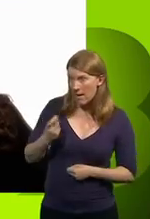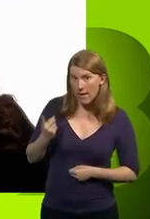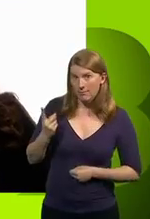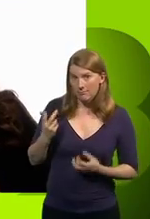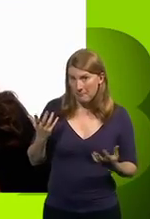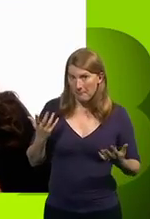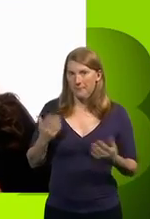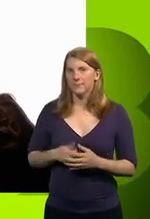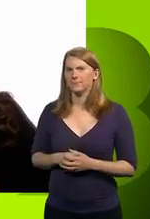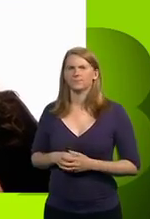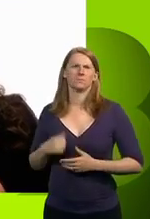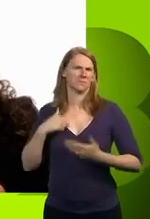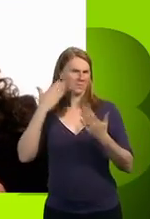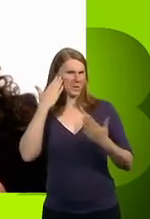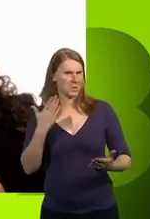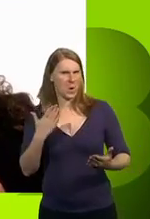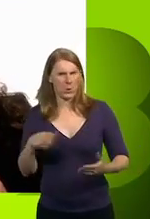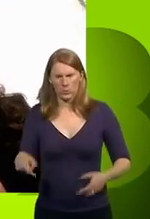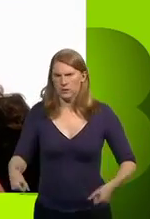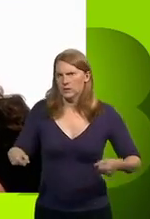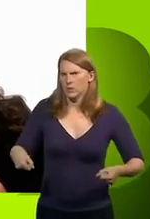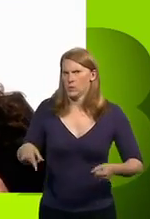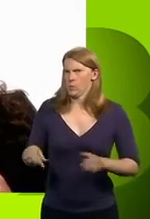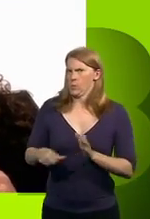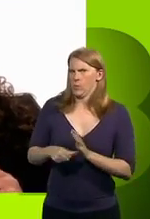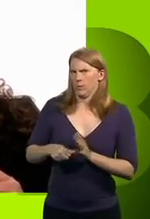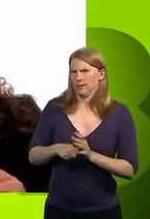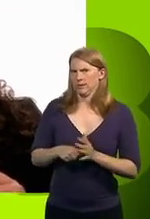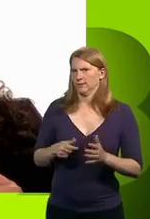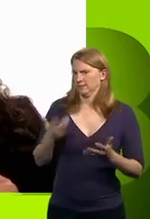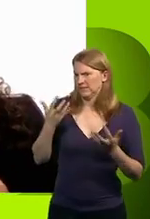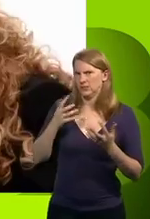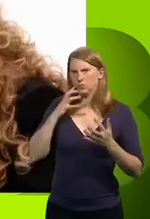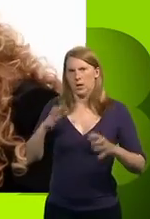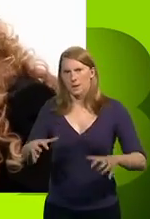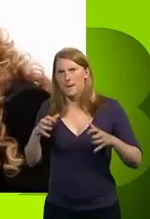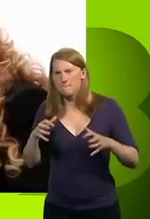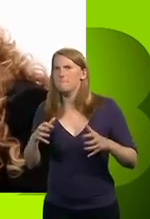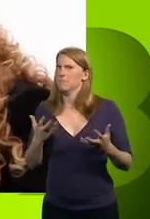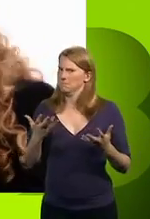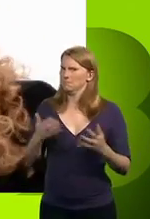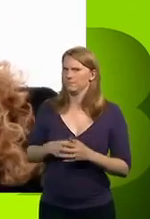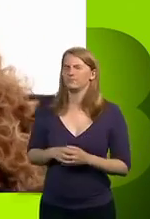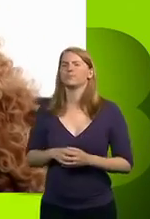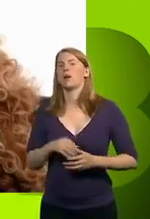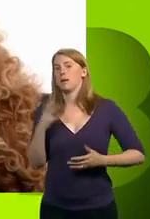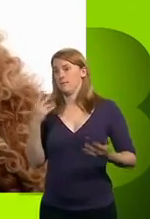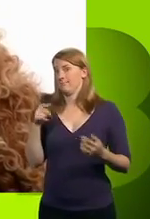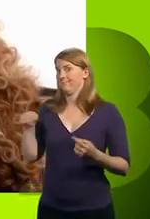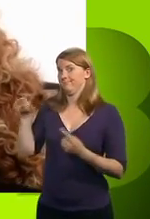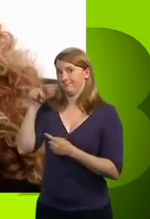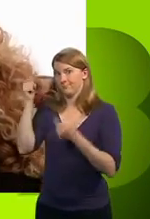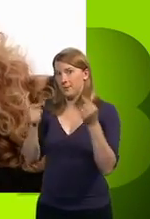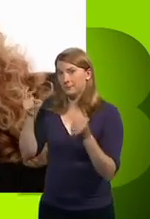shopping bags are really hard to hold on to. After a few seconds, your fingers start to go numb, and it's really hard to hold on. It's what the competitors call the high street